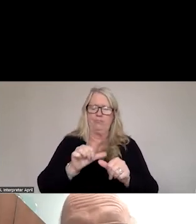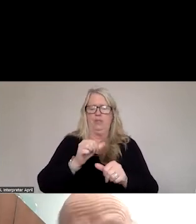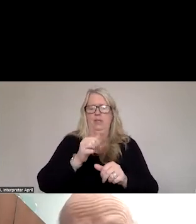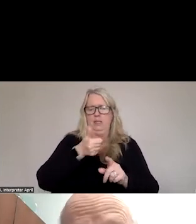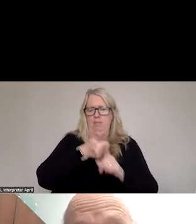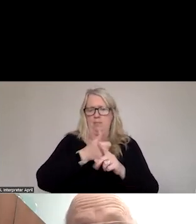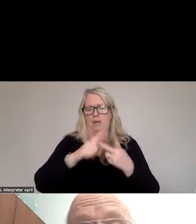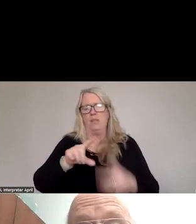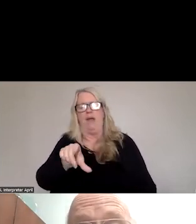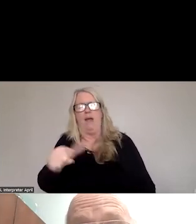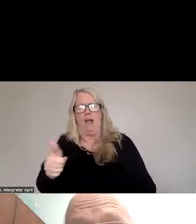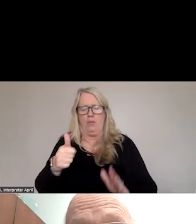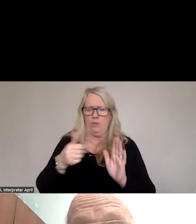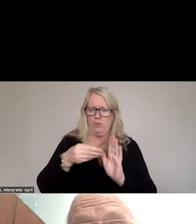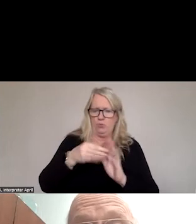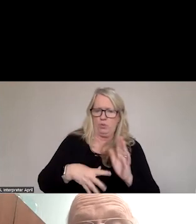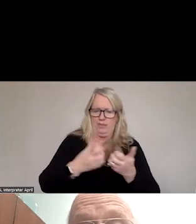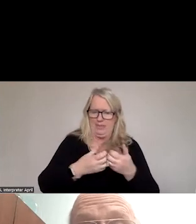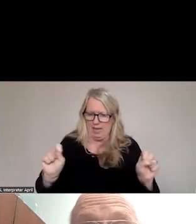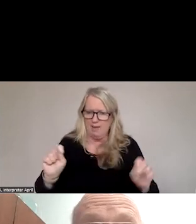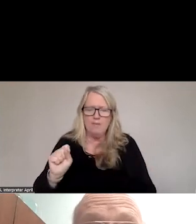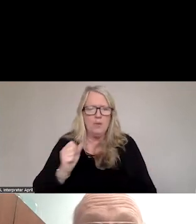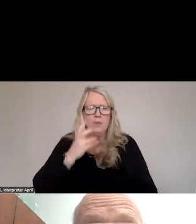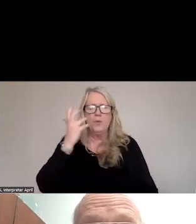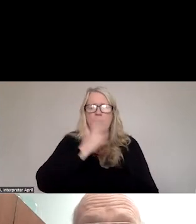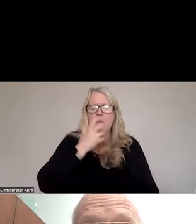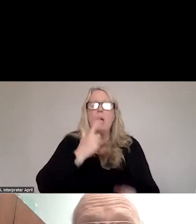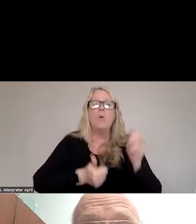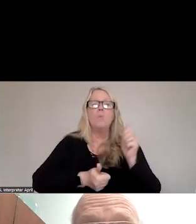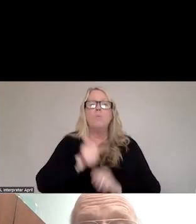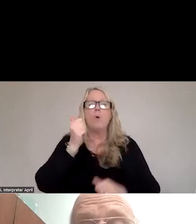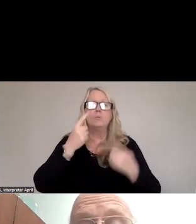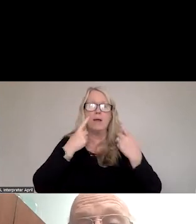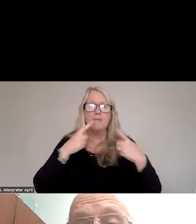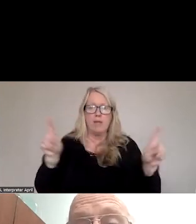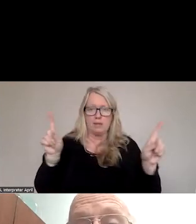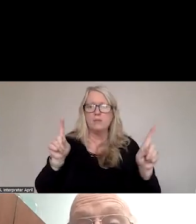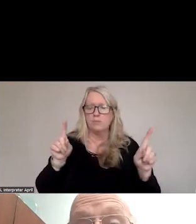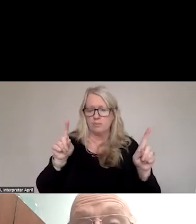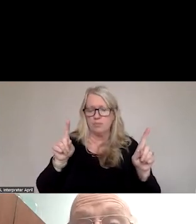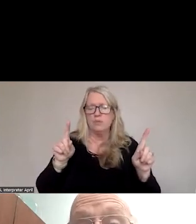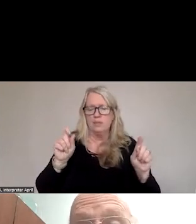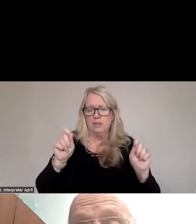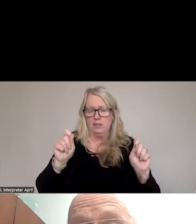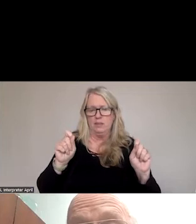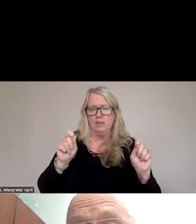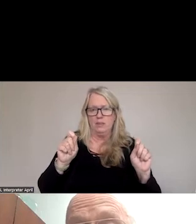other students safe. And those things that have been most effective have been ones that have done that. Things